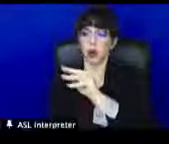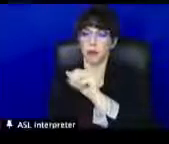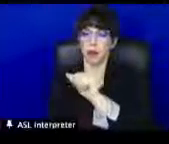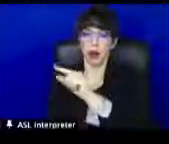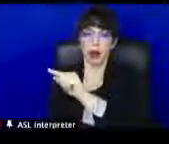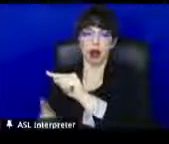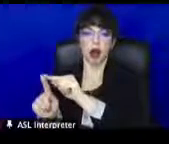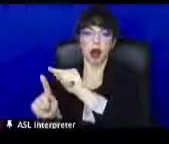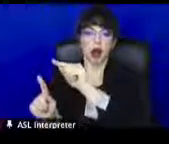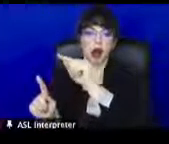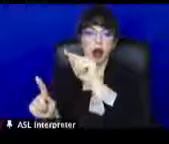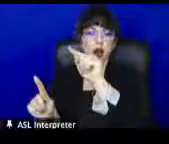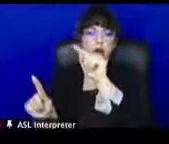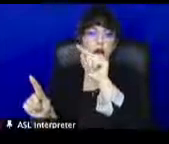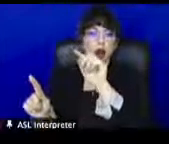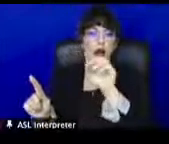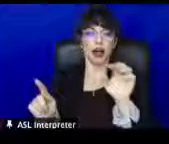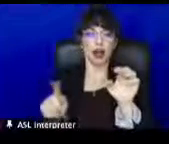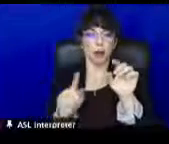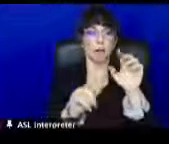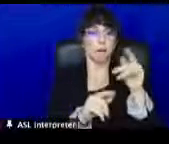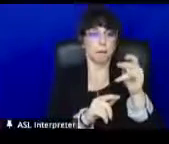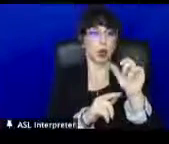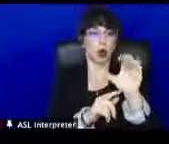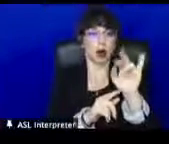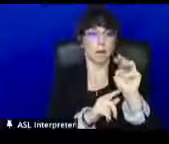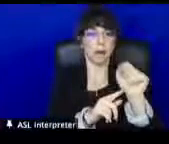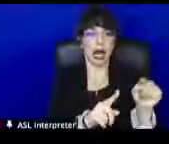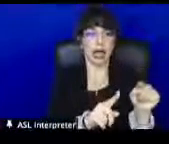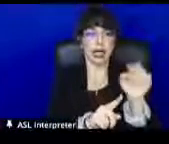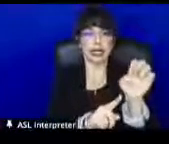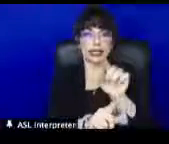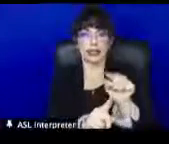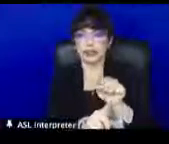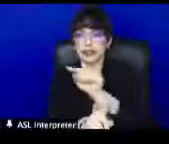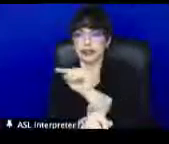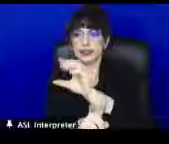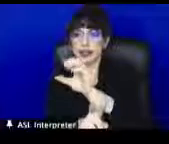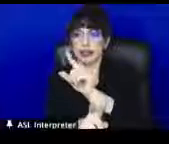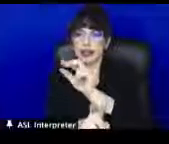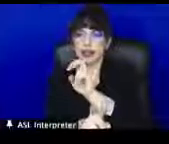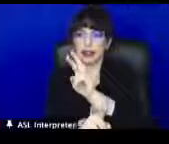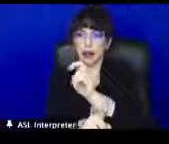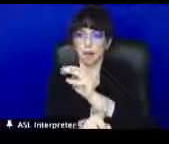across east to Claremont are located in congressional districts.